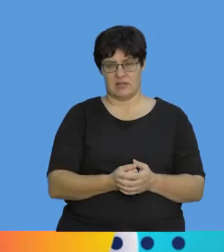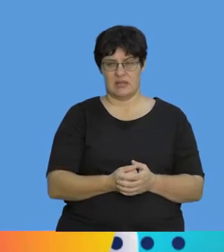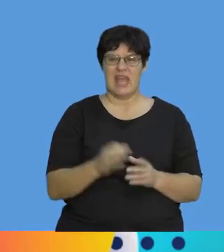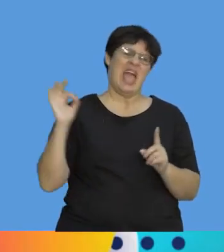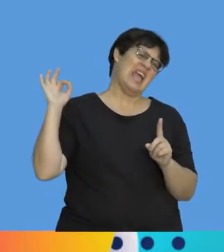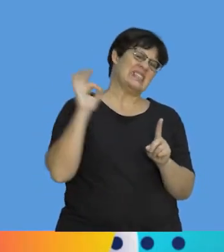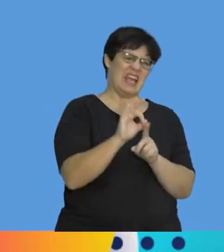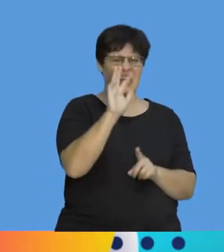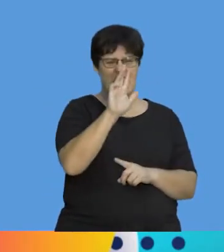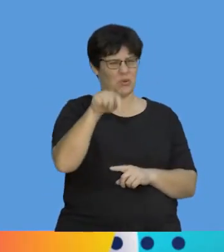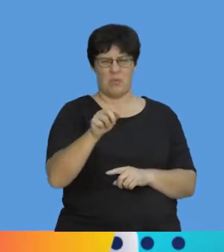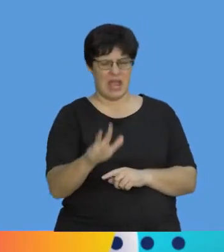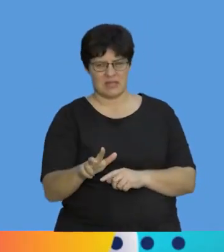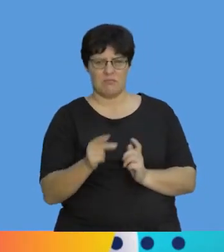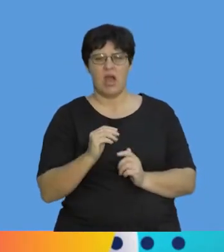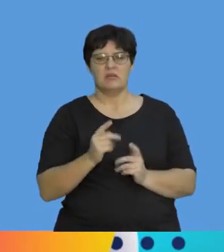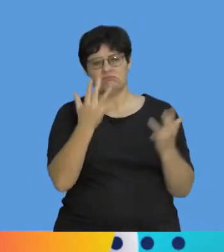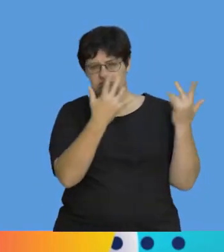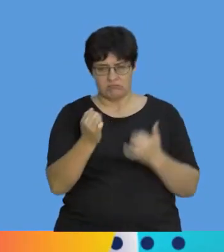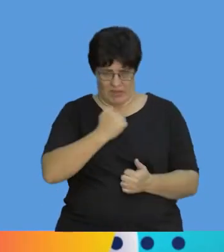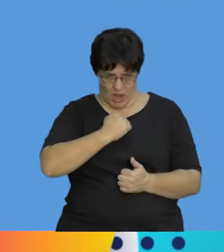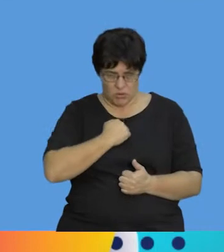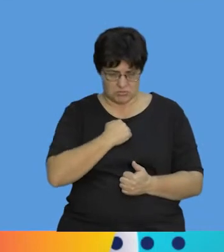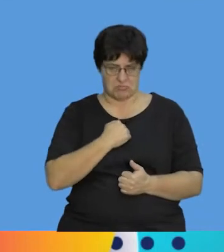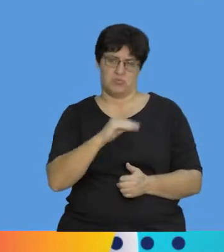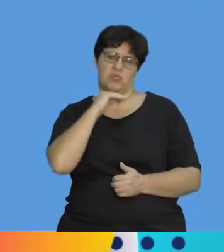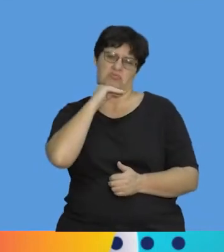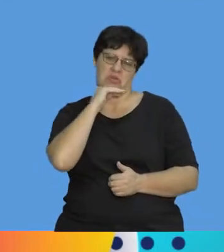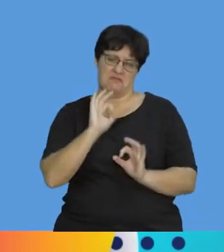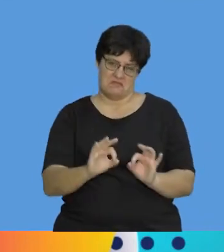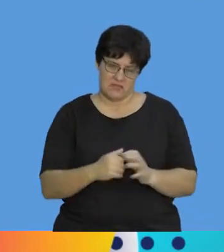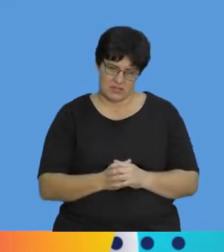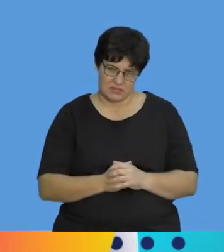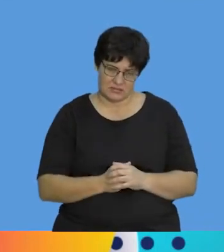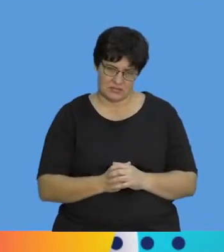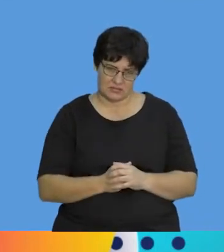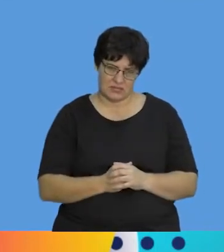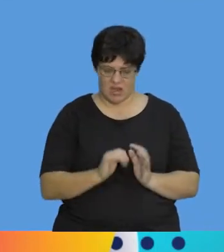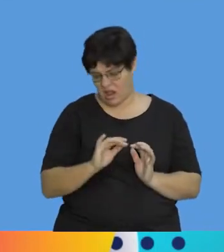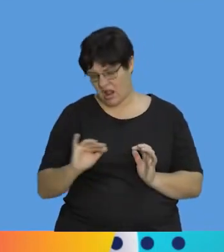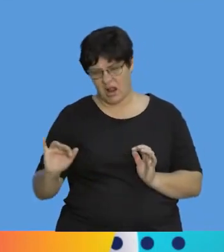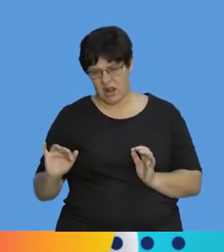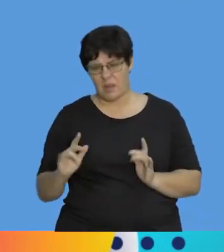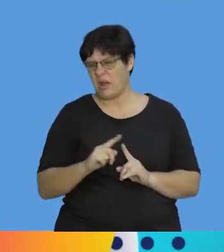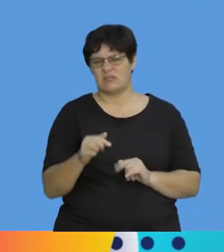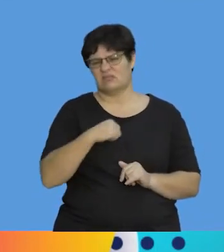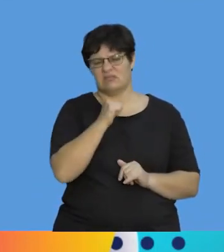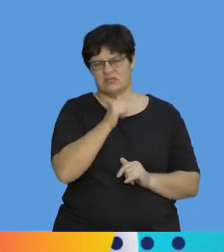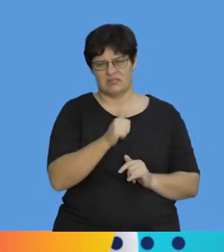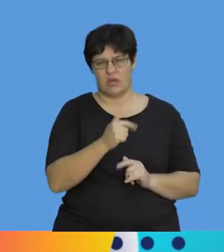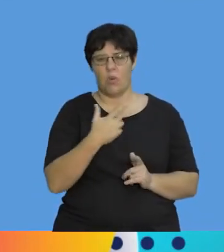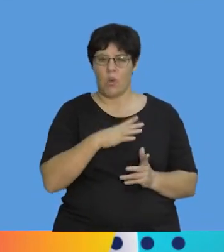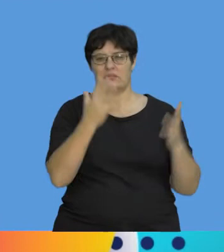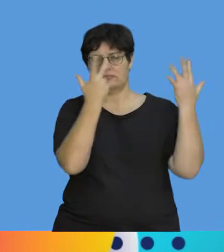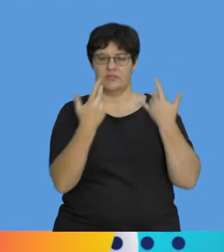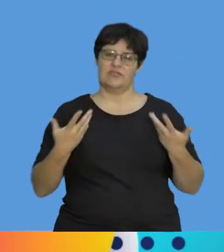not exactly 9.8, but it's good enough for our purposes to round it off. It's got several decimals to it.